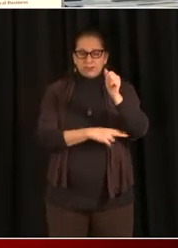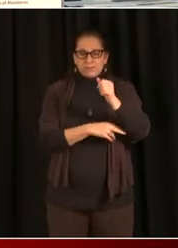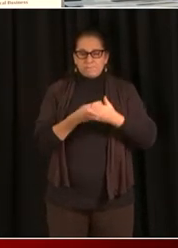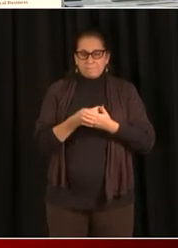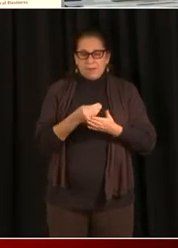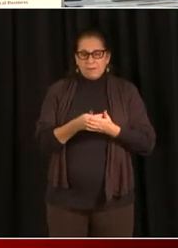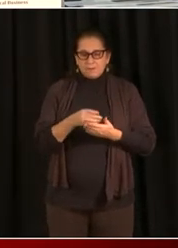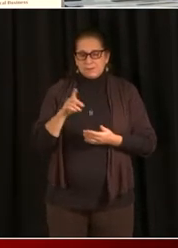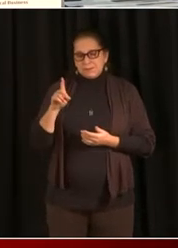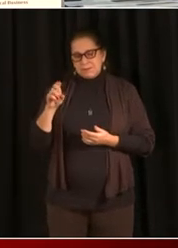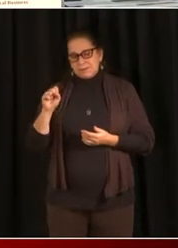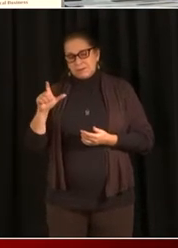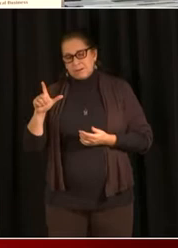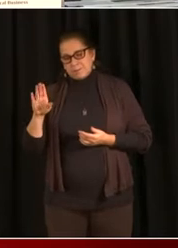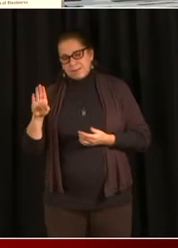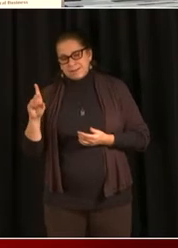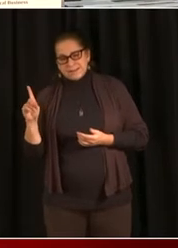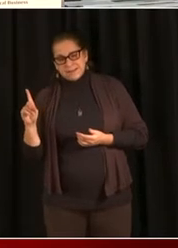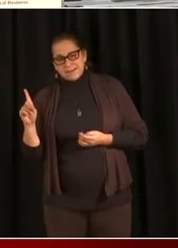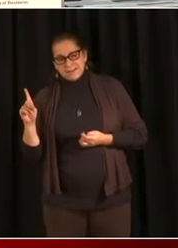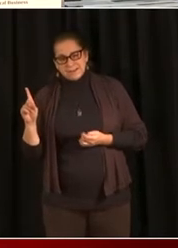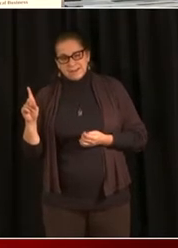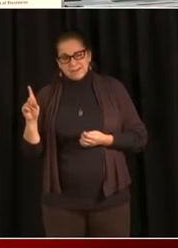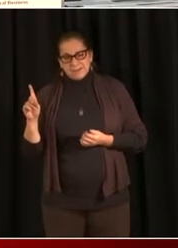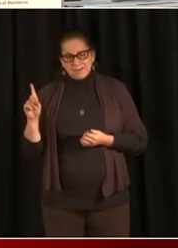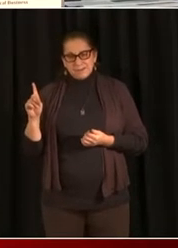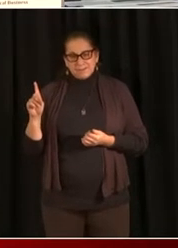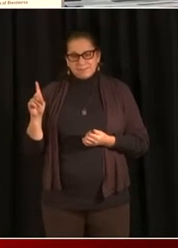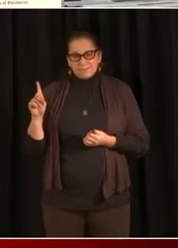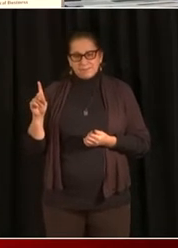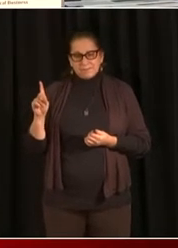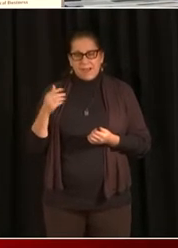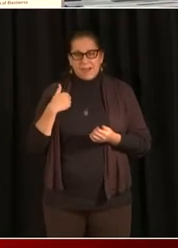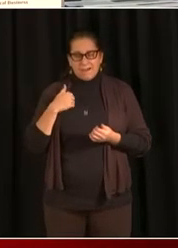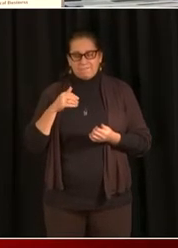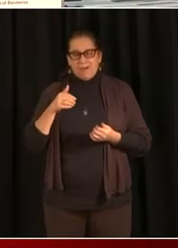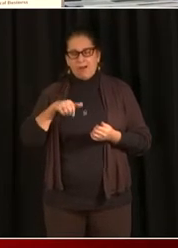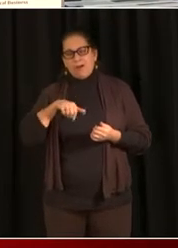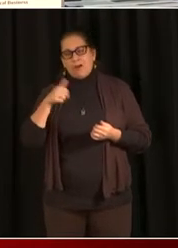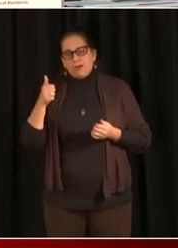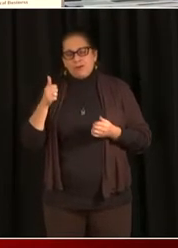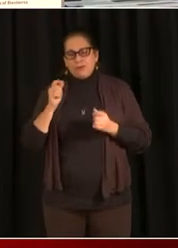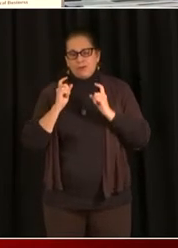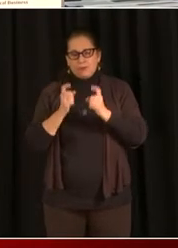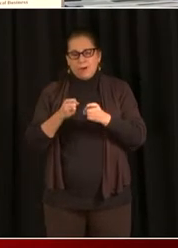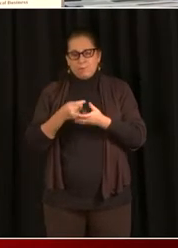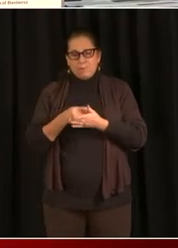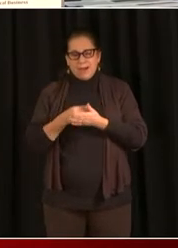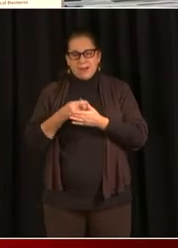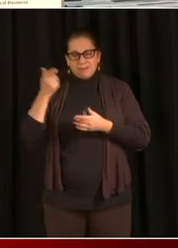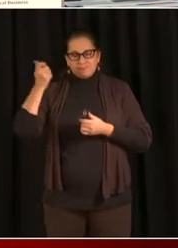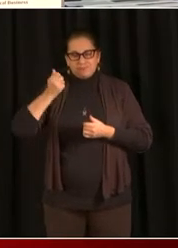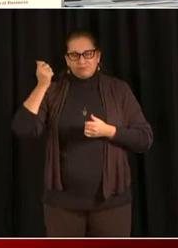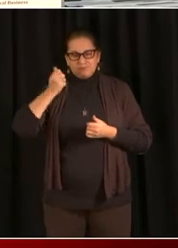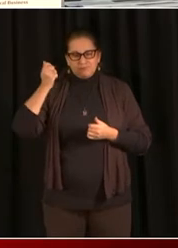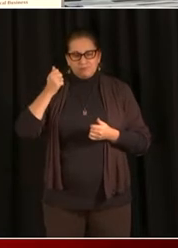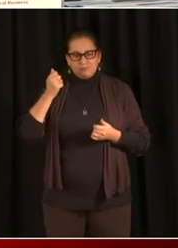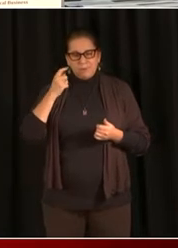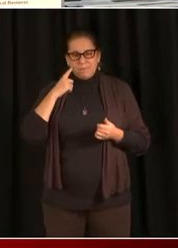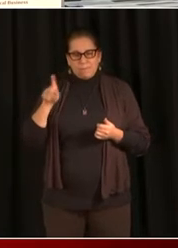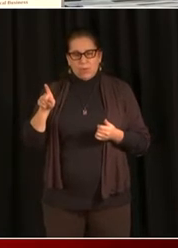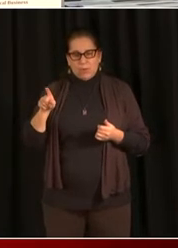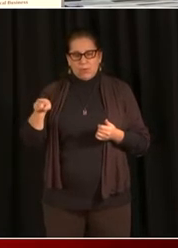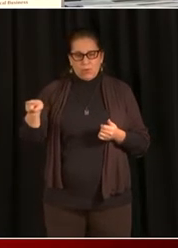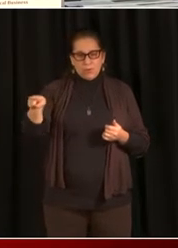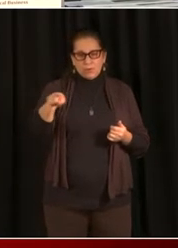a grant fund that is open currently, which is our Robust Retail. Now, this is the third round of robust retail